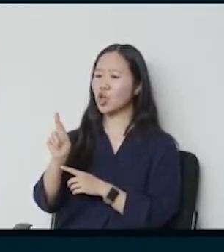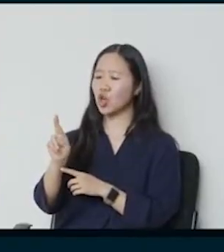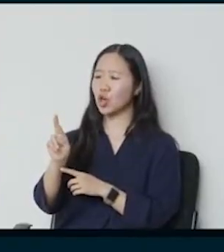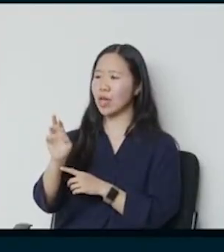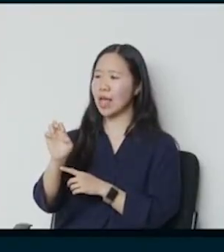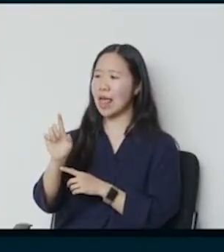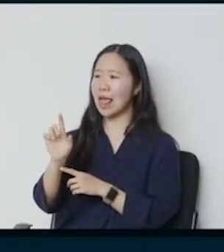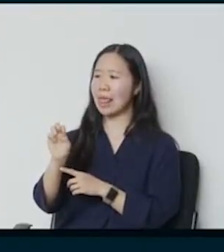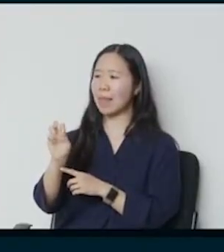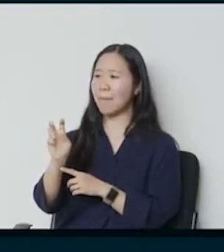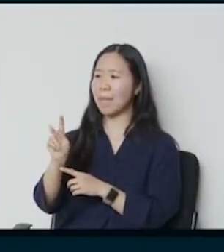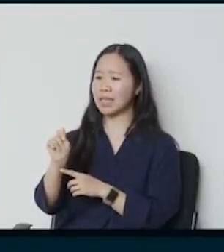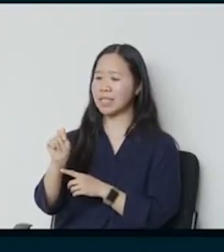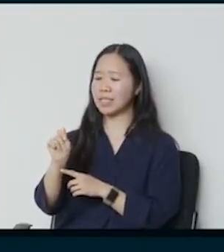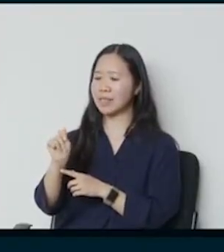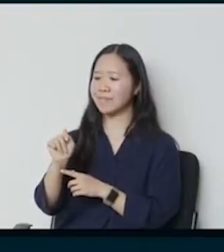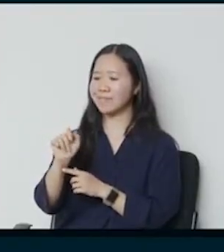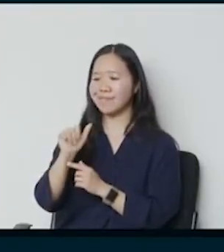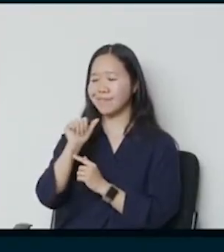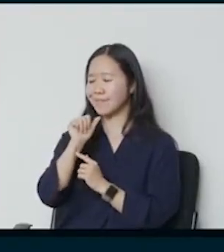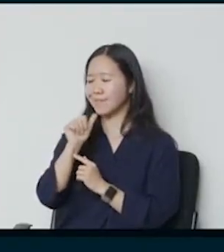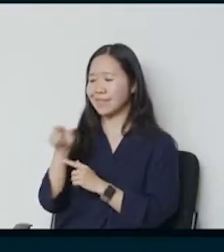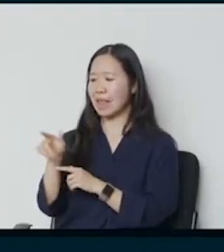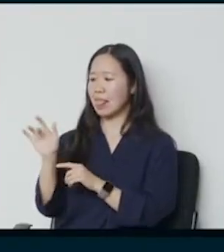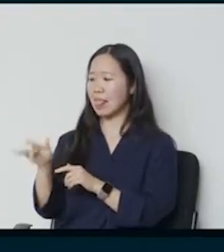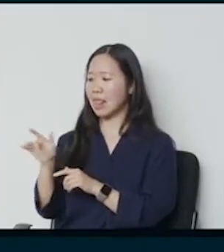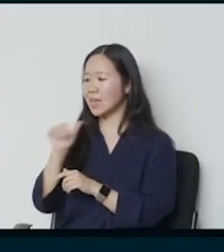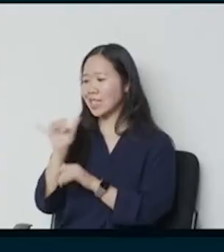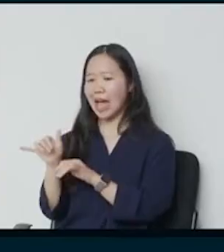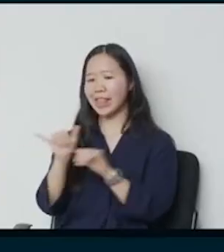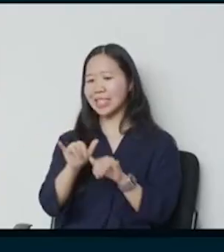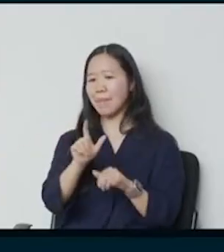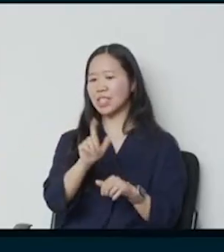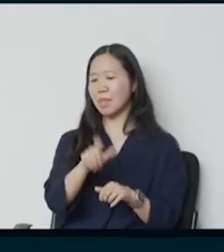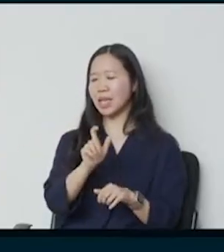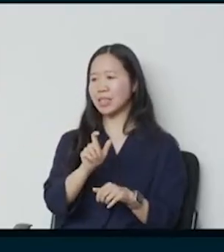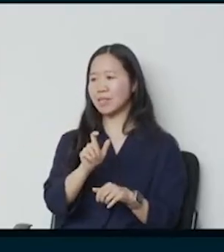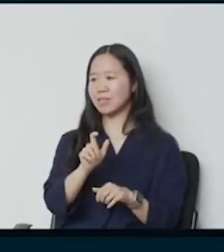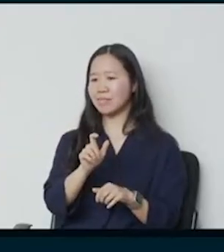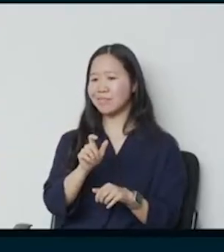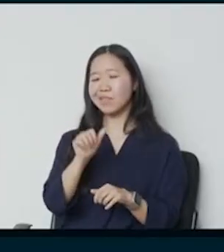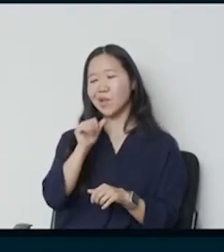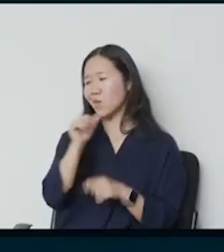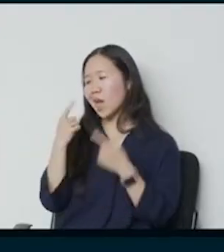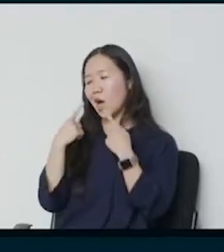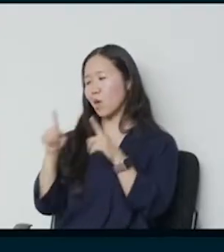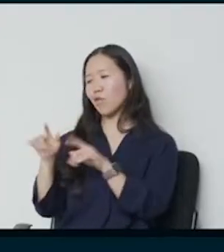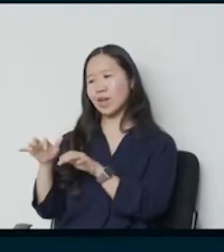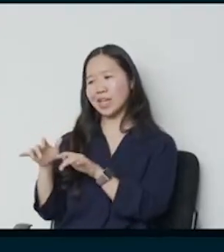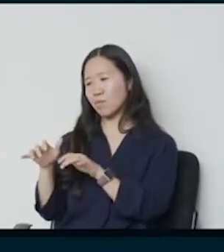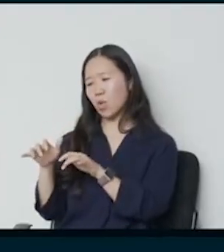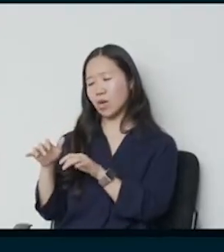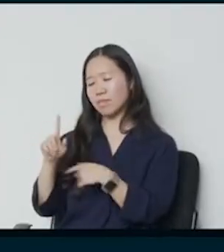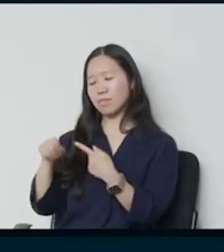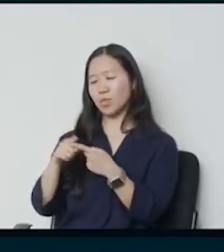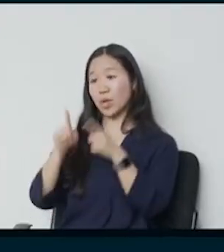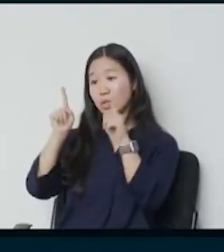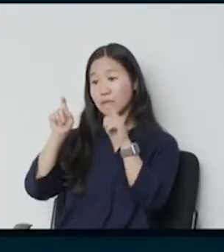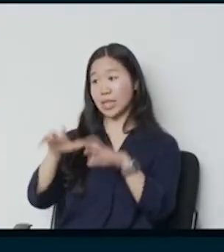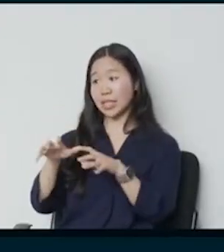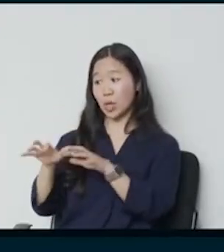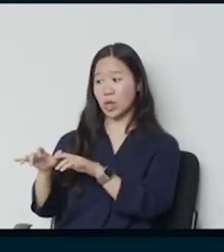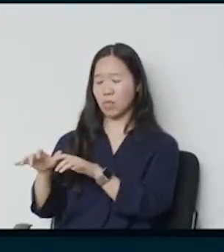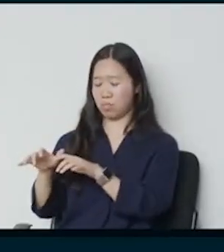a button tag would. So if a developer builds a button like this, it's not going to work for keyboard users, and when you're testing with the keyboard, you're